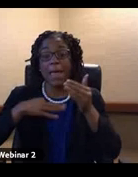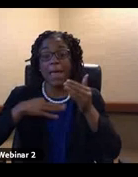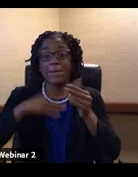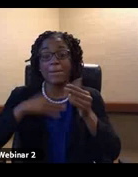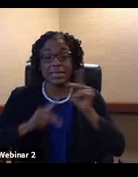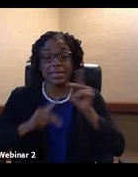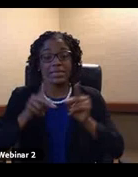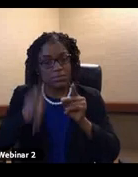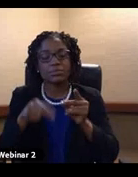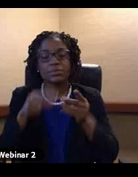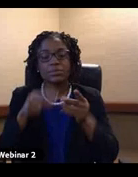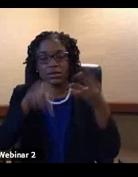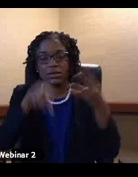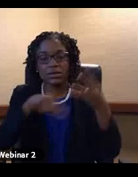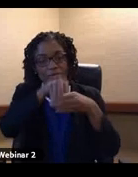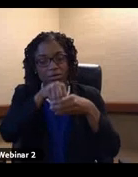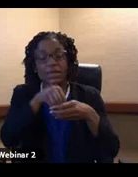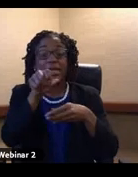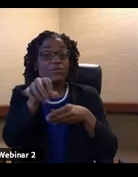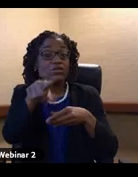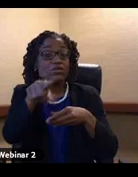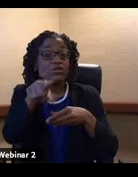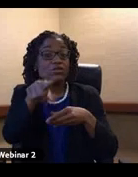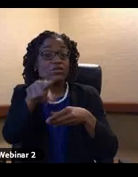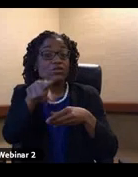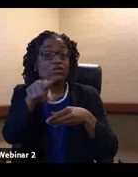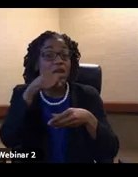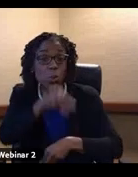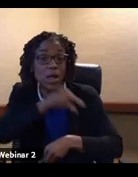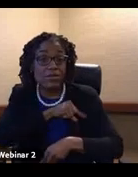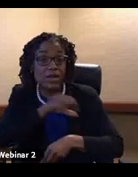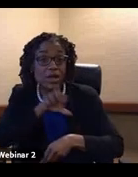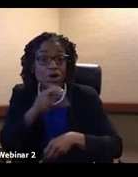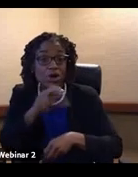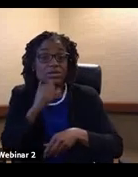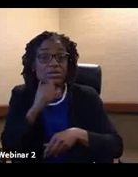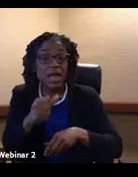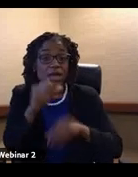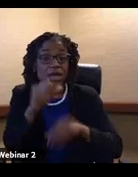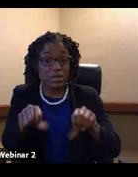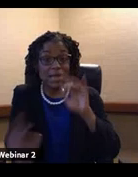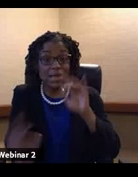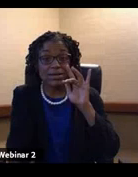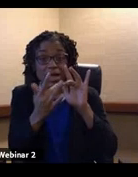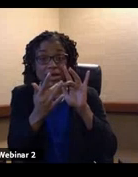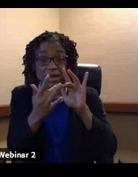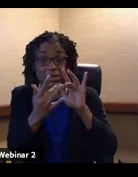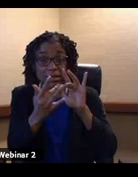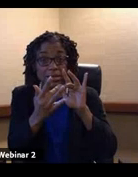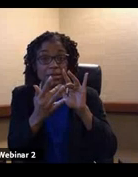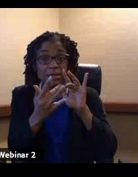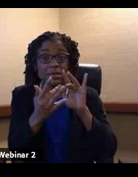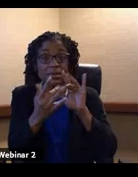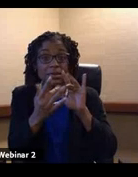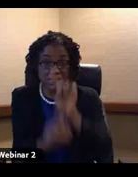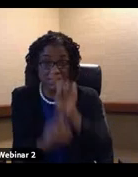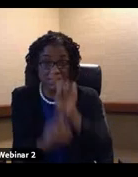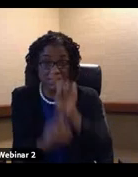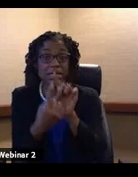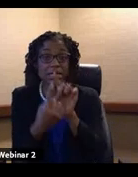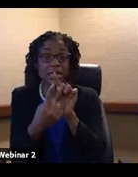applicants must be one of these 4. If you're not sure about whether or not you qualify, again, please reach out to me separately and we can go over that.